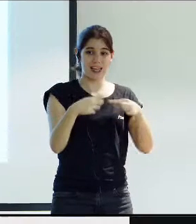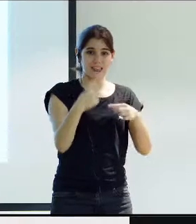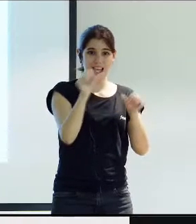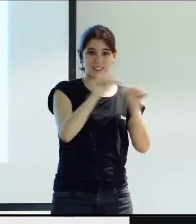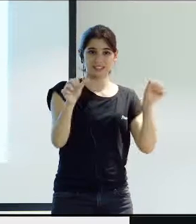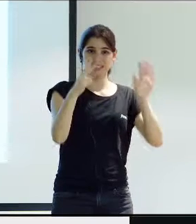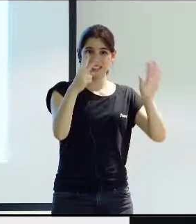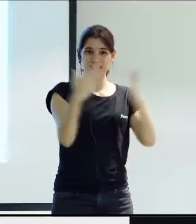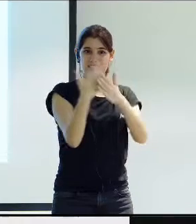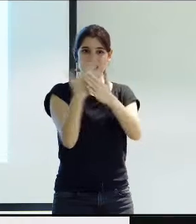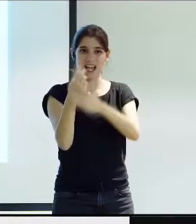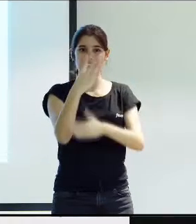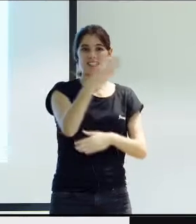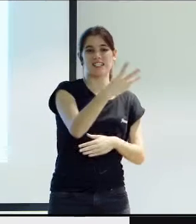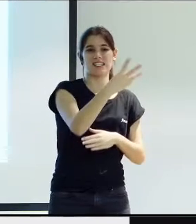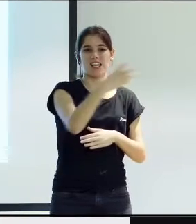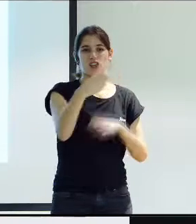I